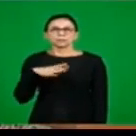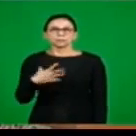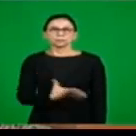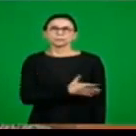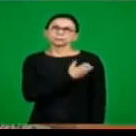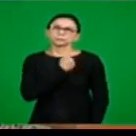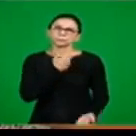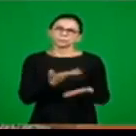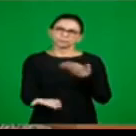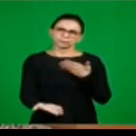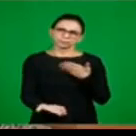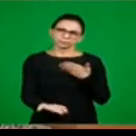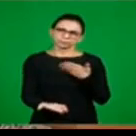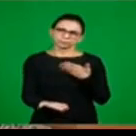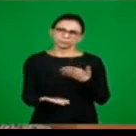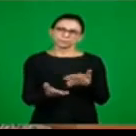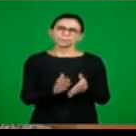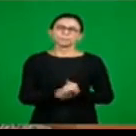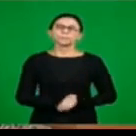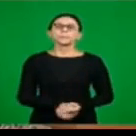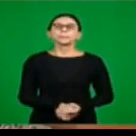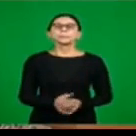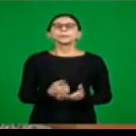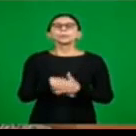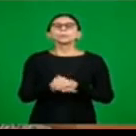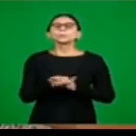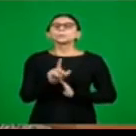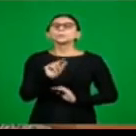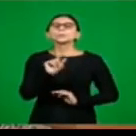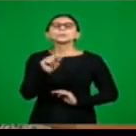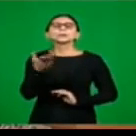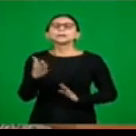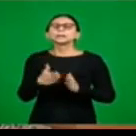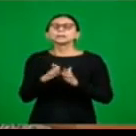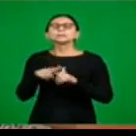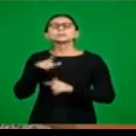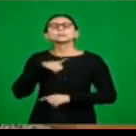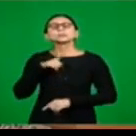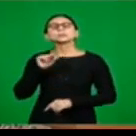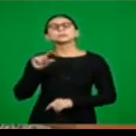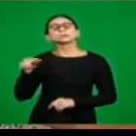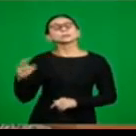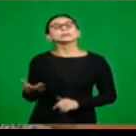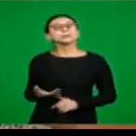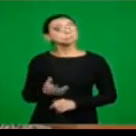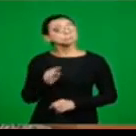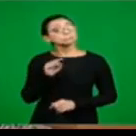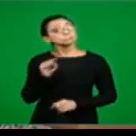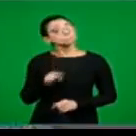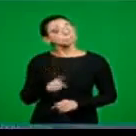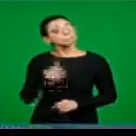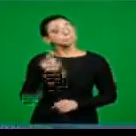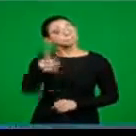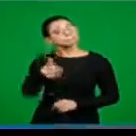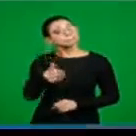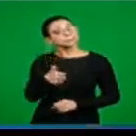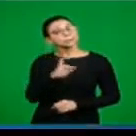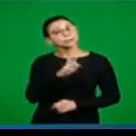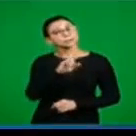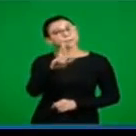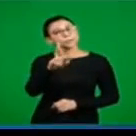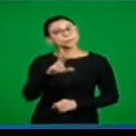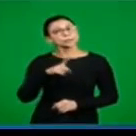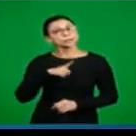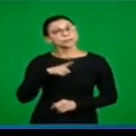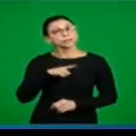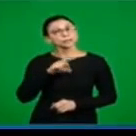way to the end. And what does the church need to keep? Keep what? What does the church have? The church has, firstly,